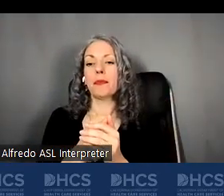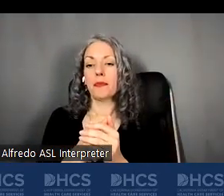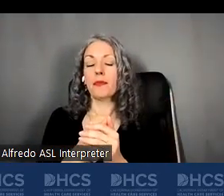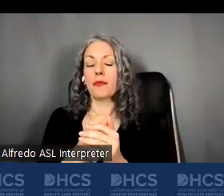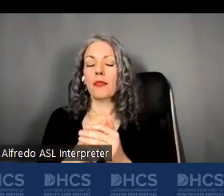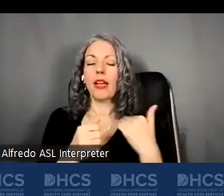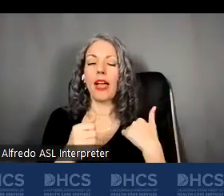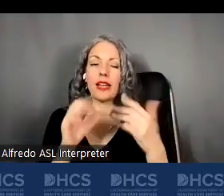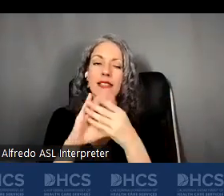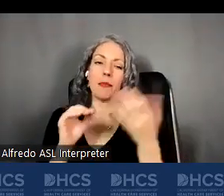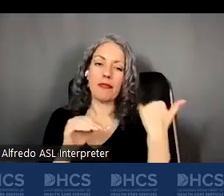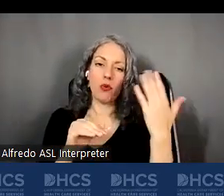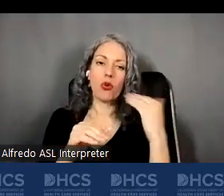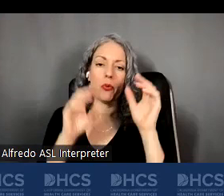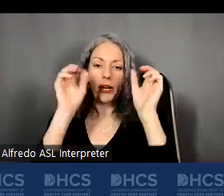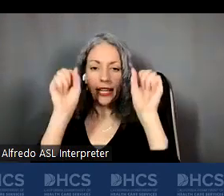before, where we can